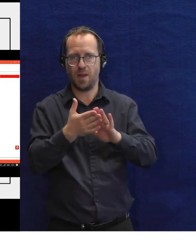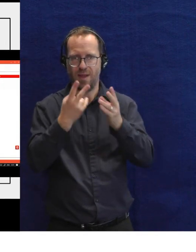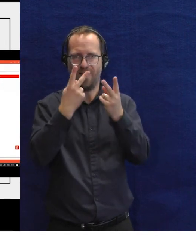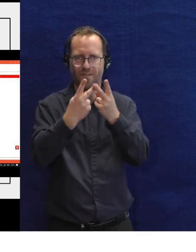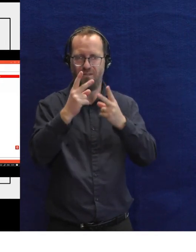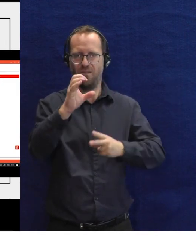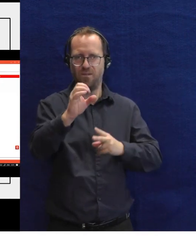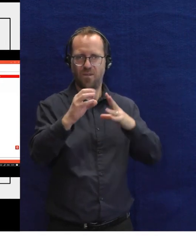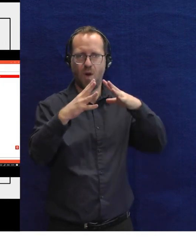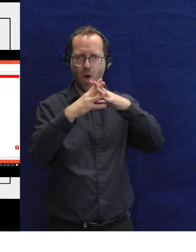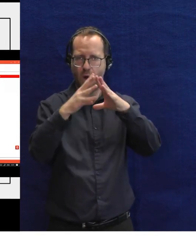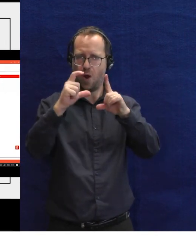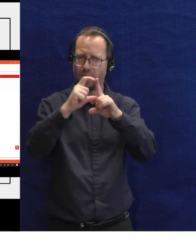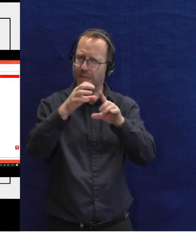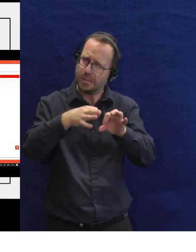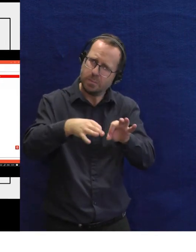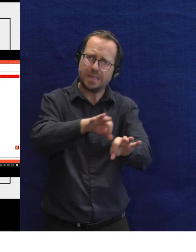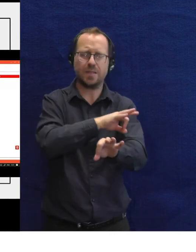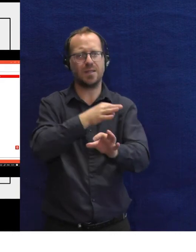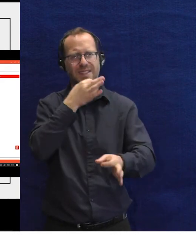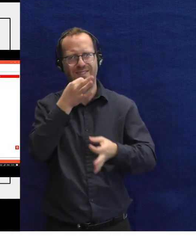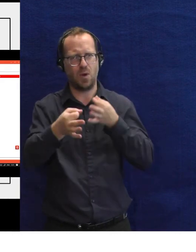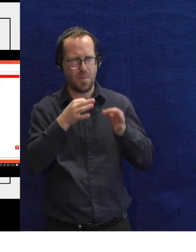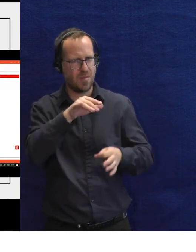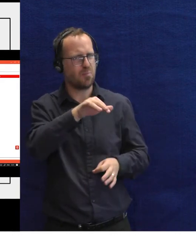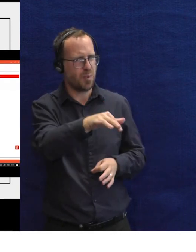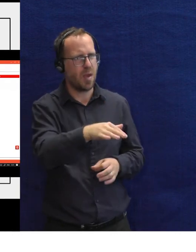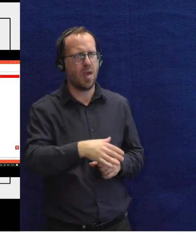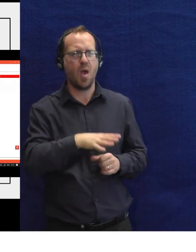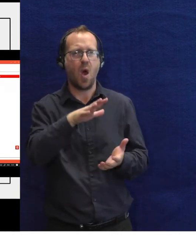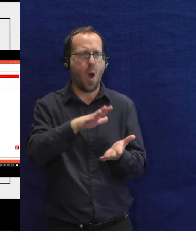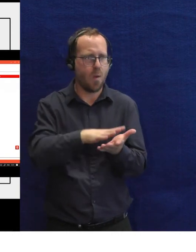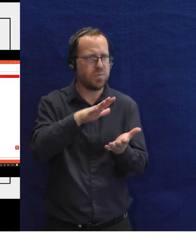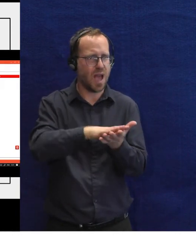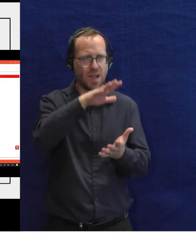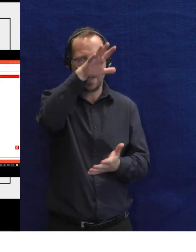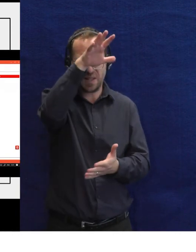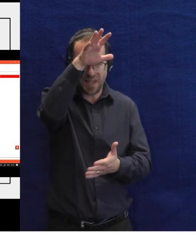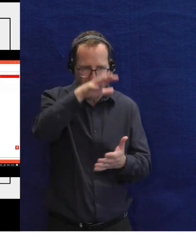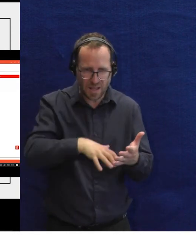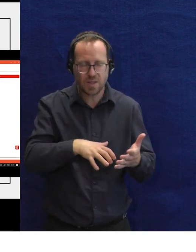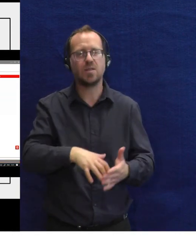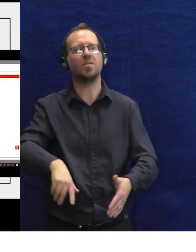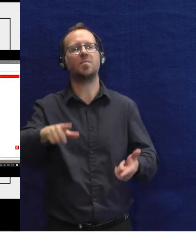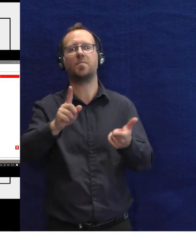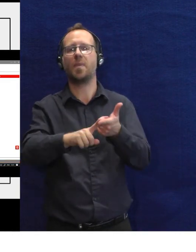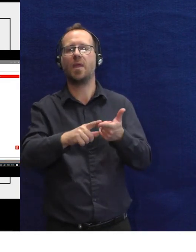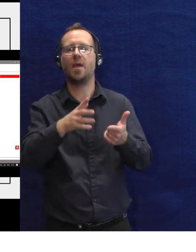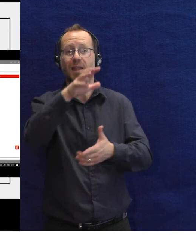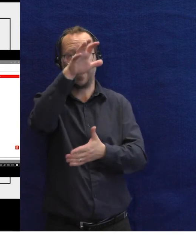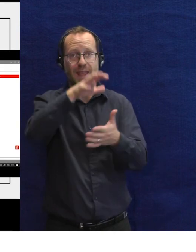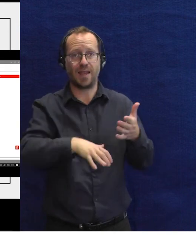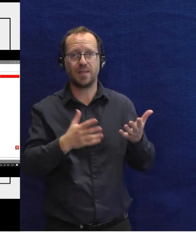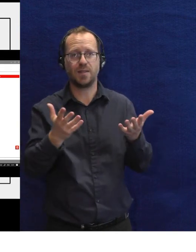with proper information, like when should it be this text spoken, how long it should